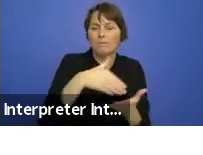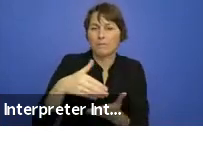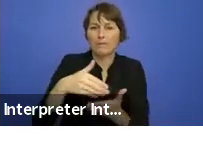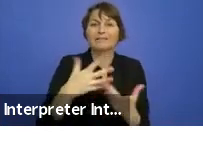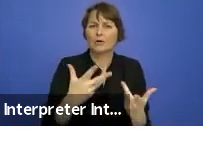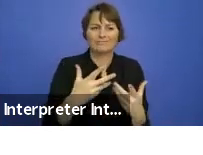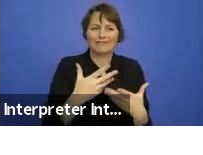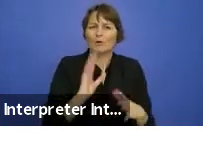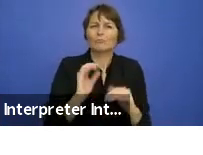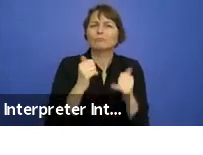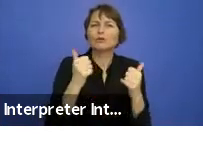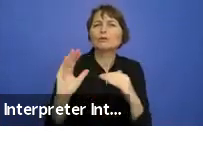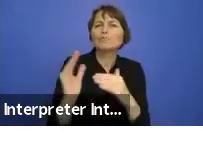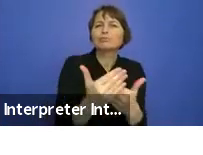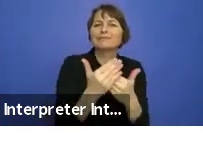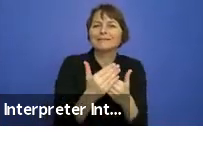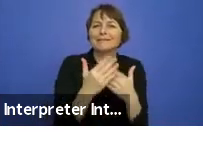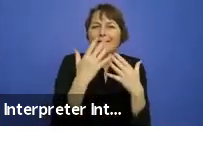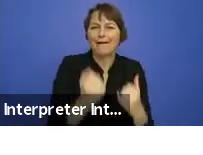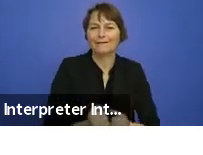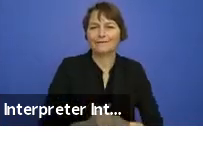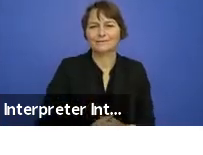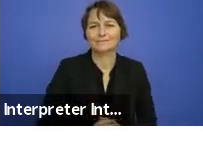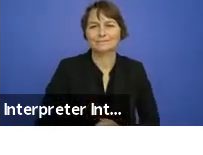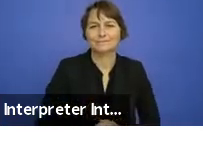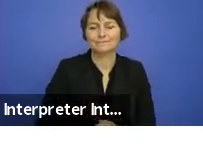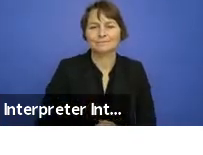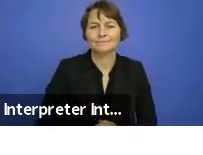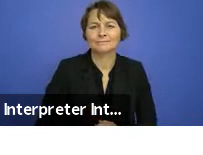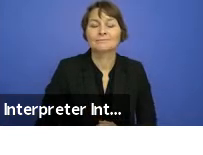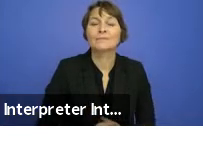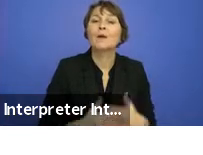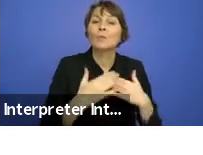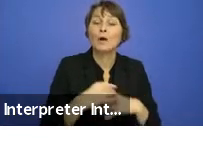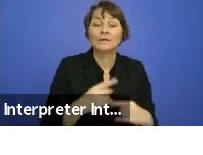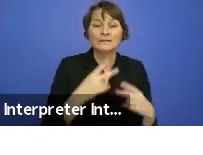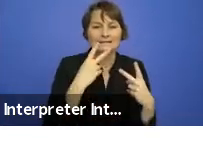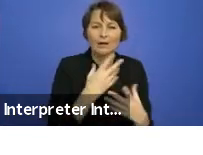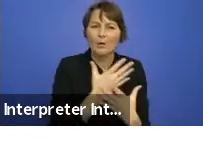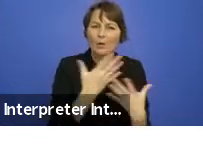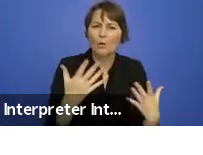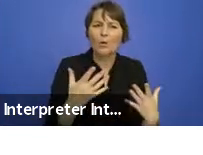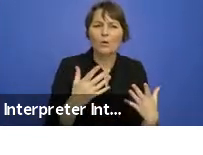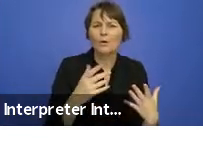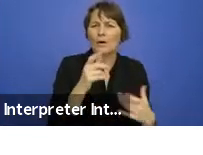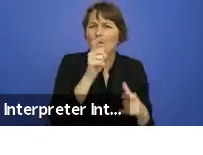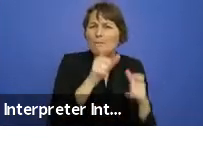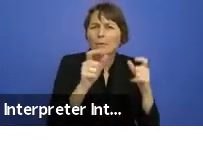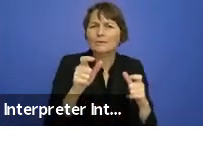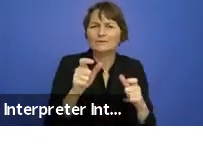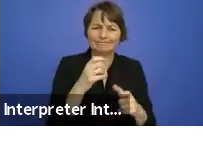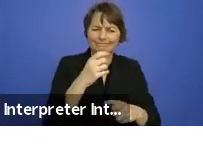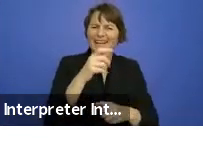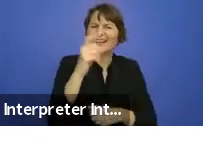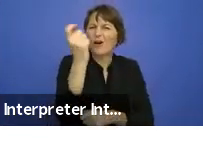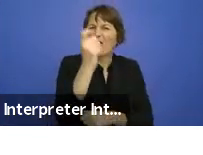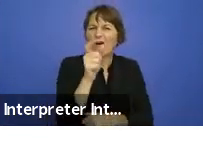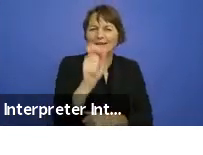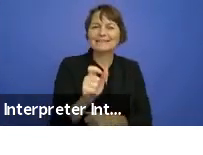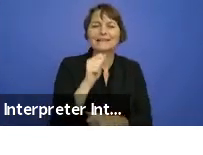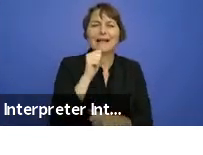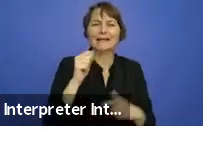protection. What we can also say is that there is quite a low bargaining power of artists towards some traditional gatekeepers, and that